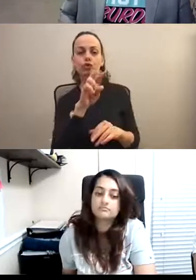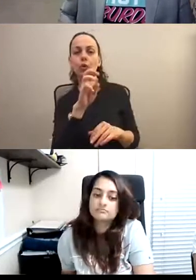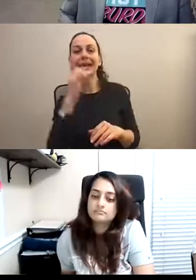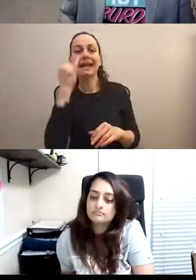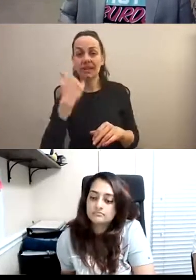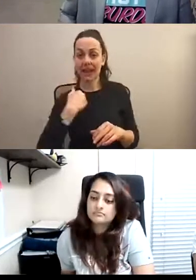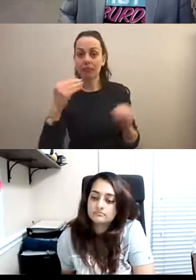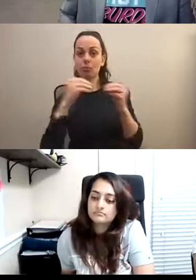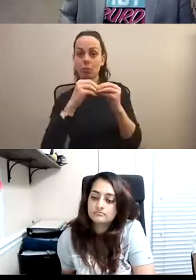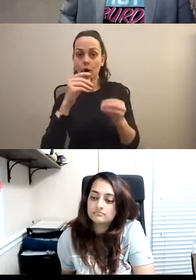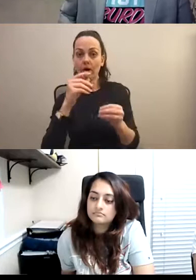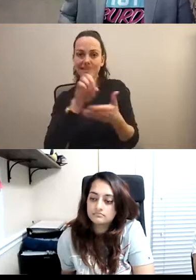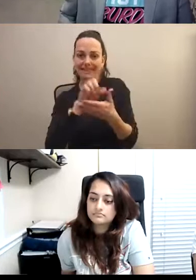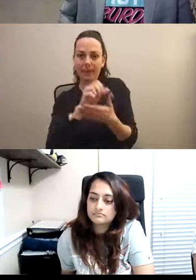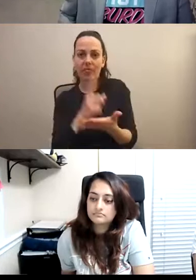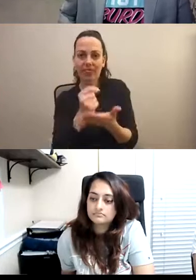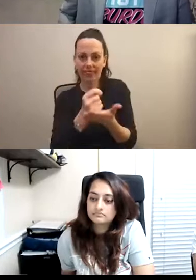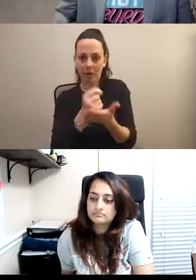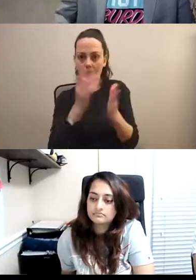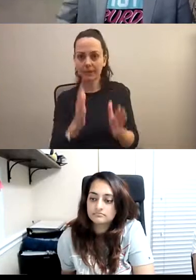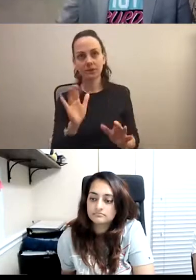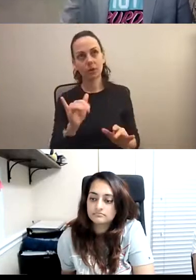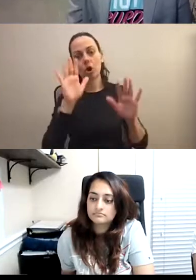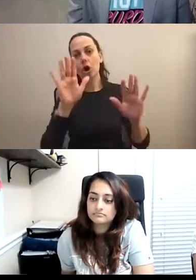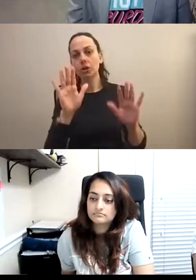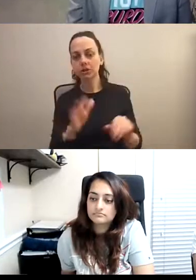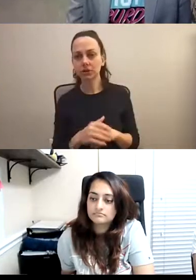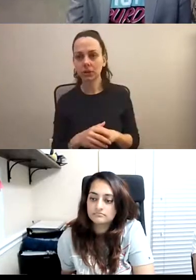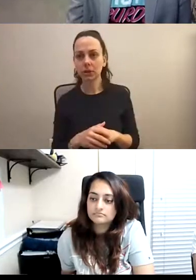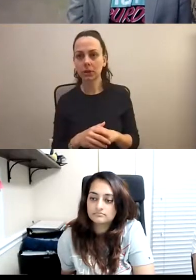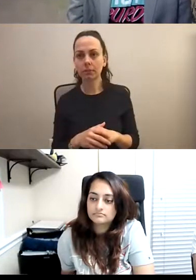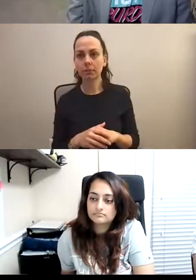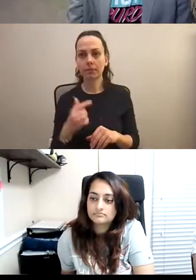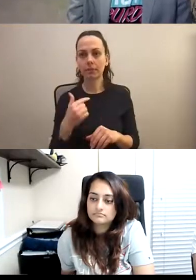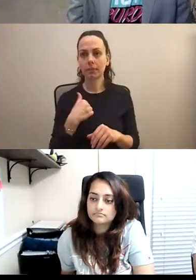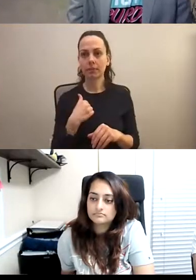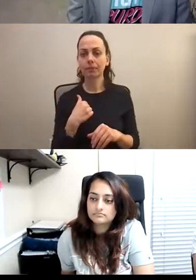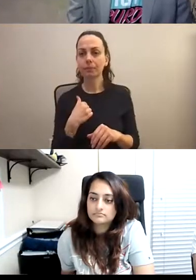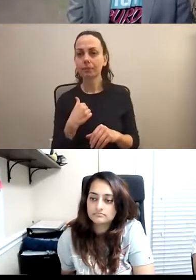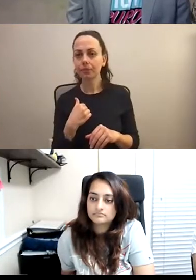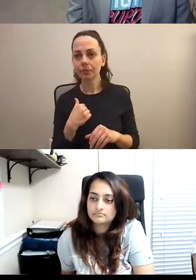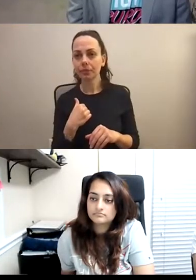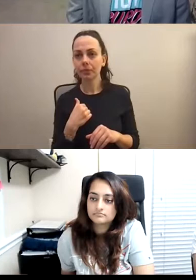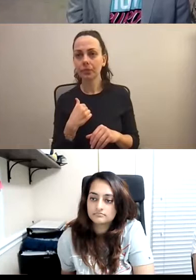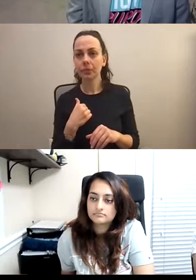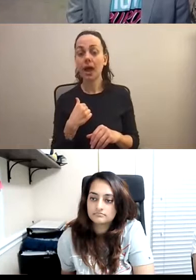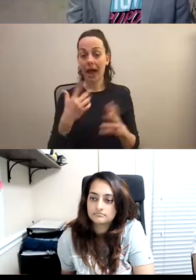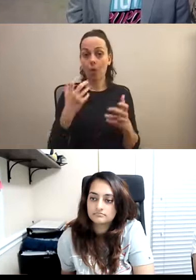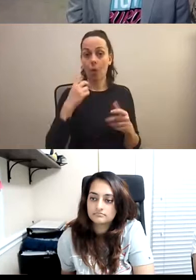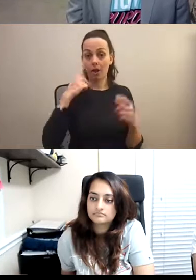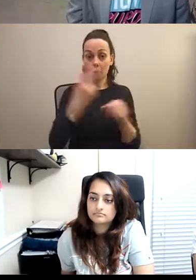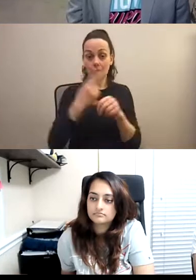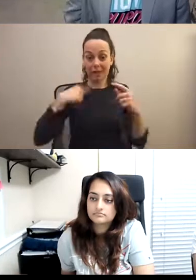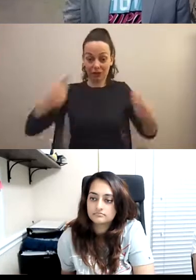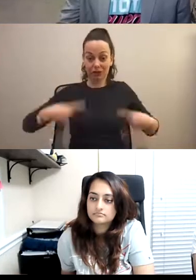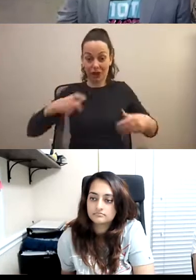great and I love that it's there, but I wish that I rolled into my power chair one day and hey, guess what? The therapist rolled in their power chair too. And we